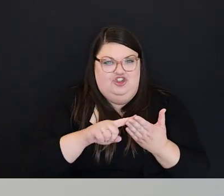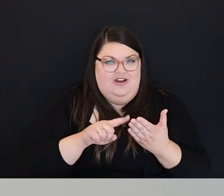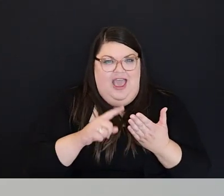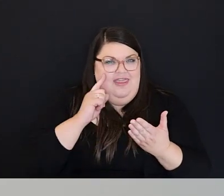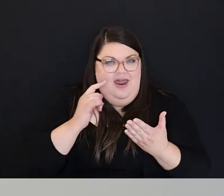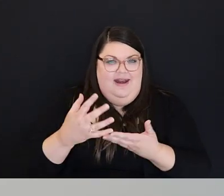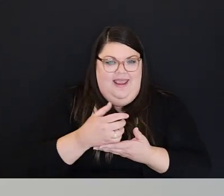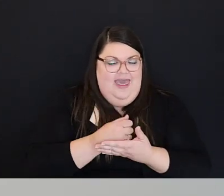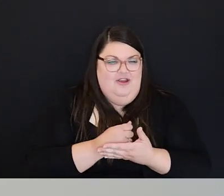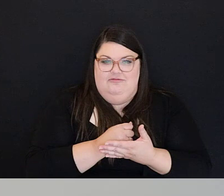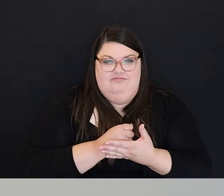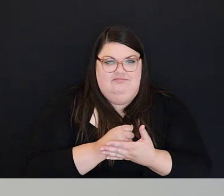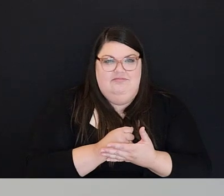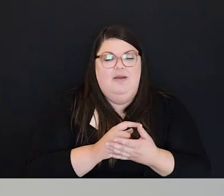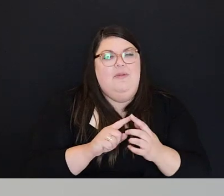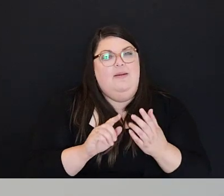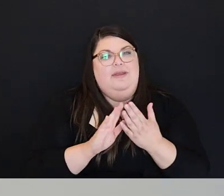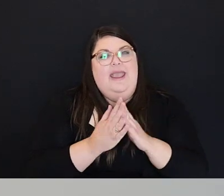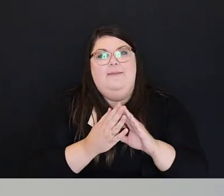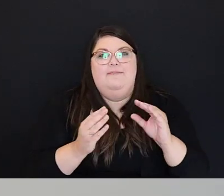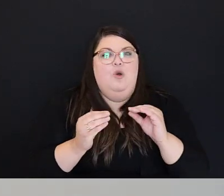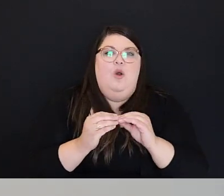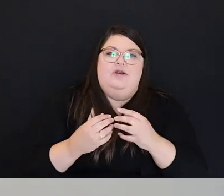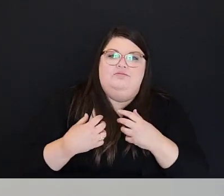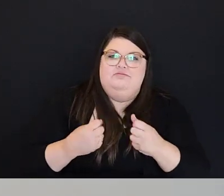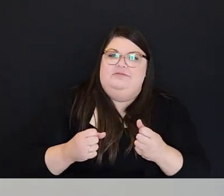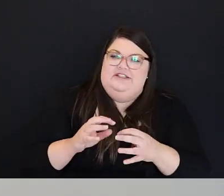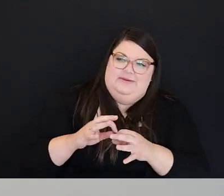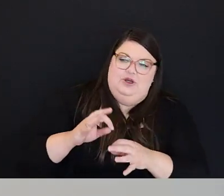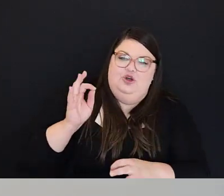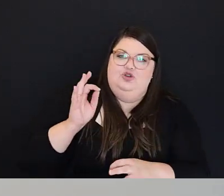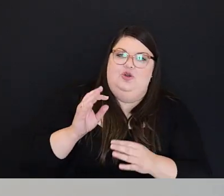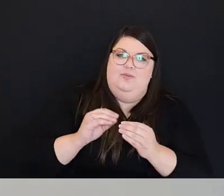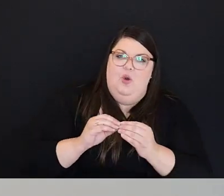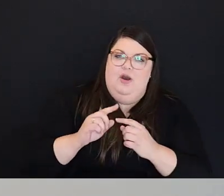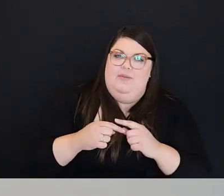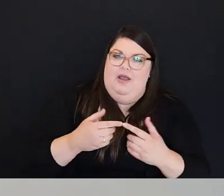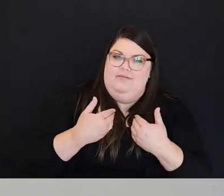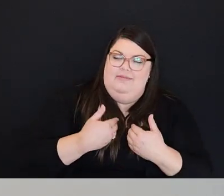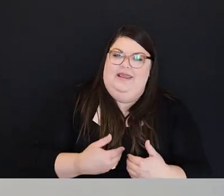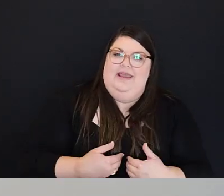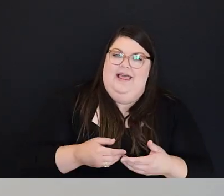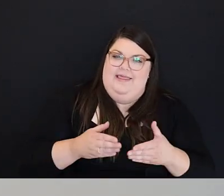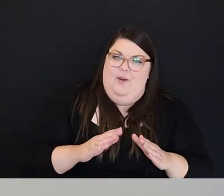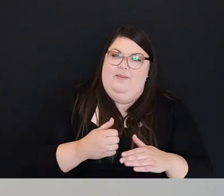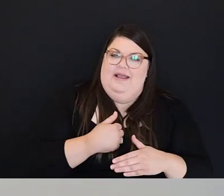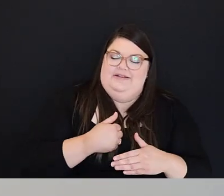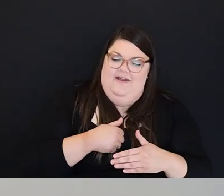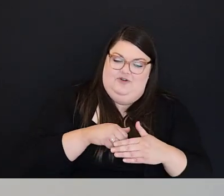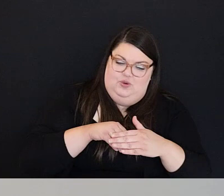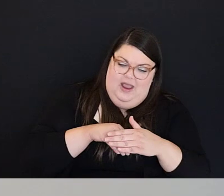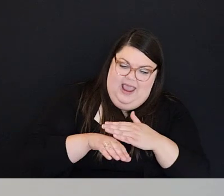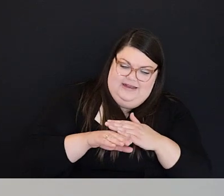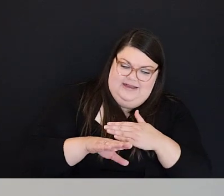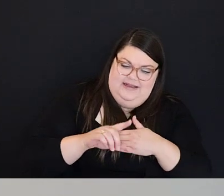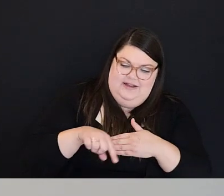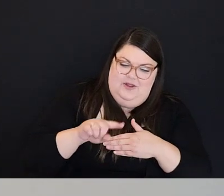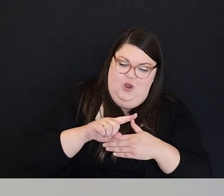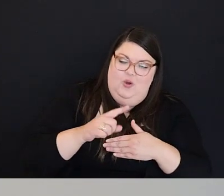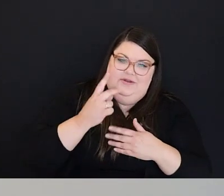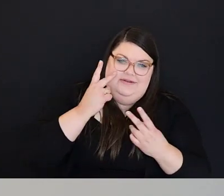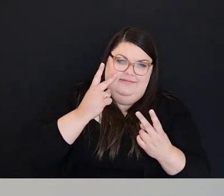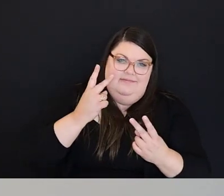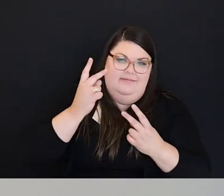something much more spiritual and much more about me allowing myself to somehow access those